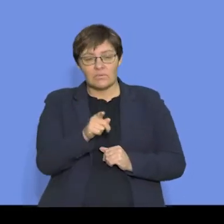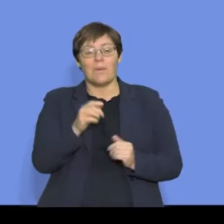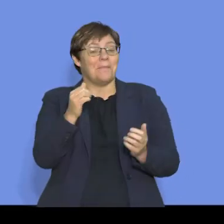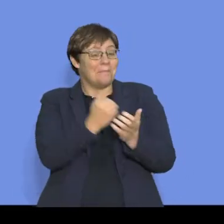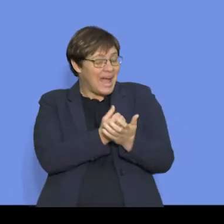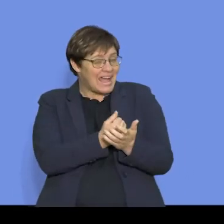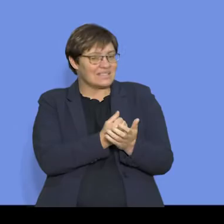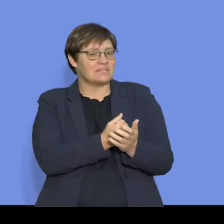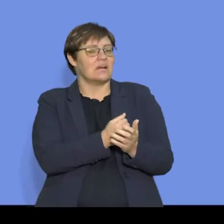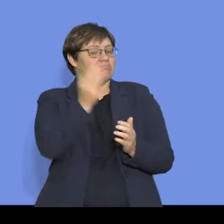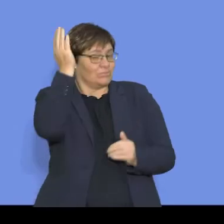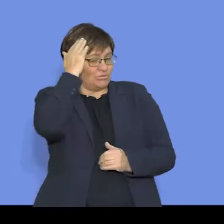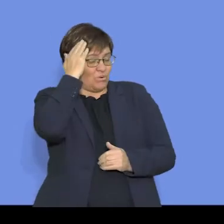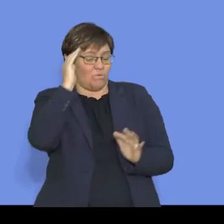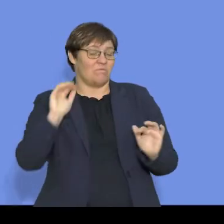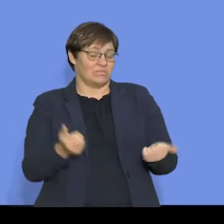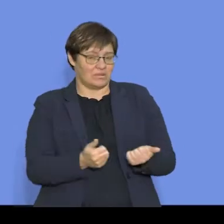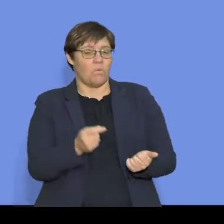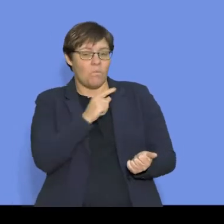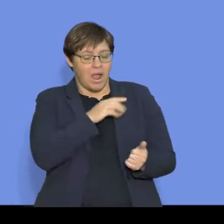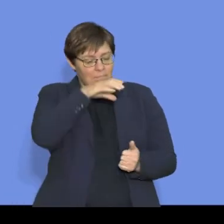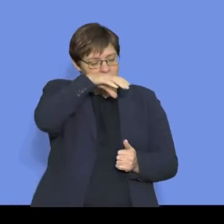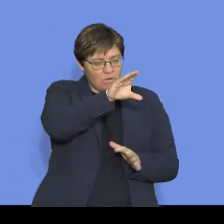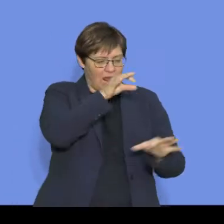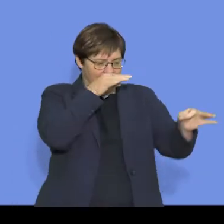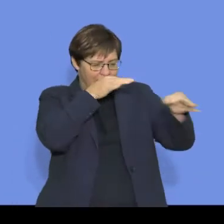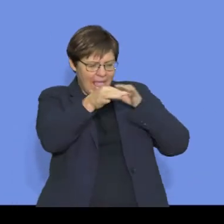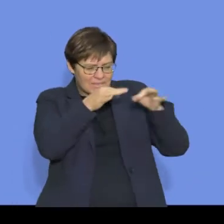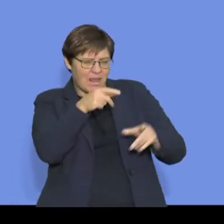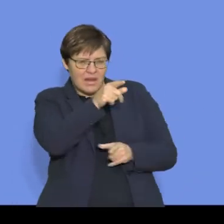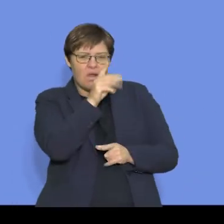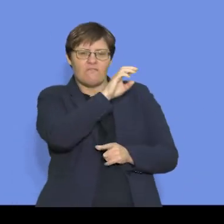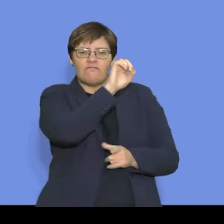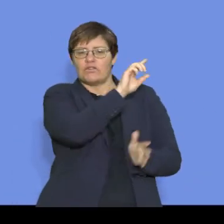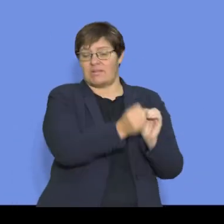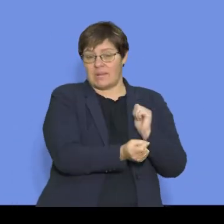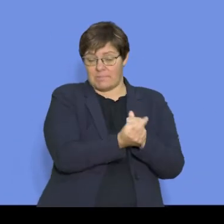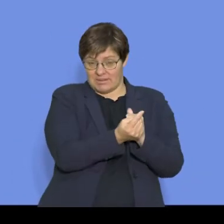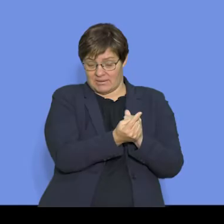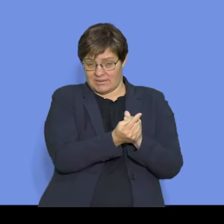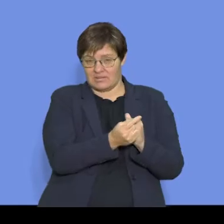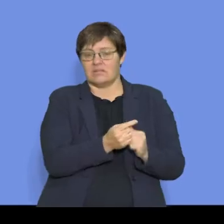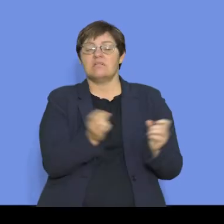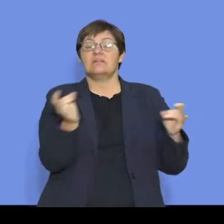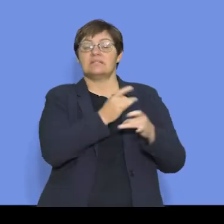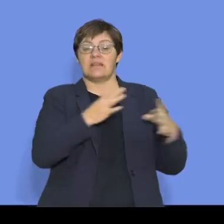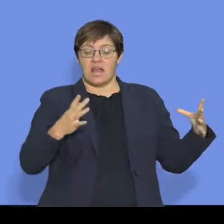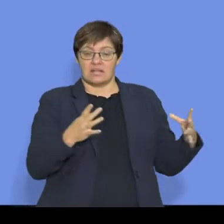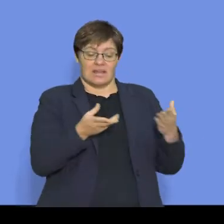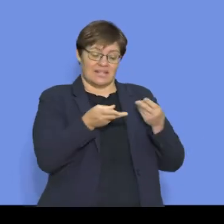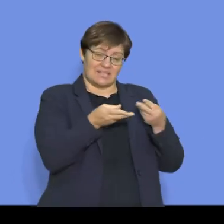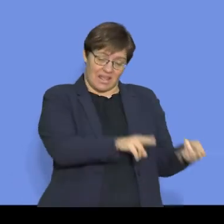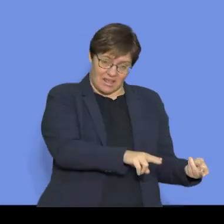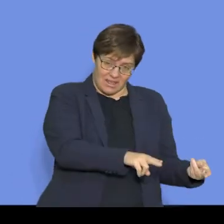actually need to be able to write down as a paragraph to explain how fossilization occurs, starting